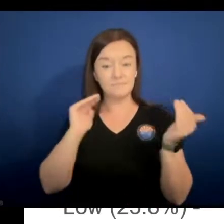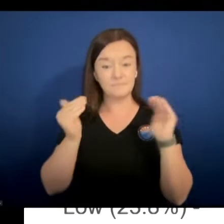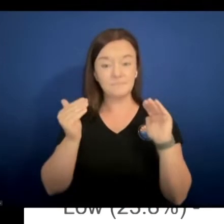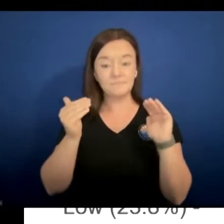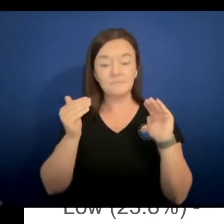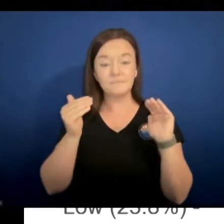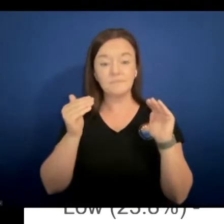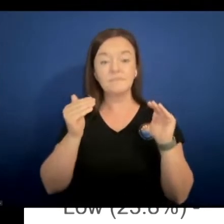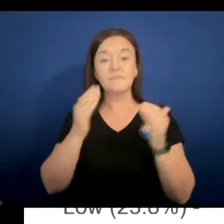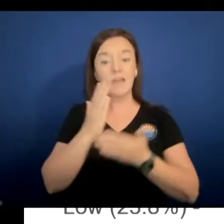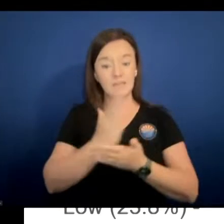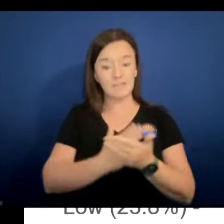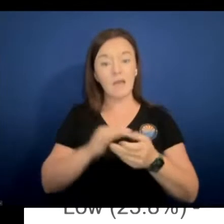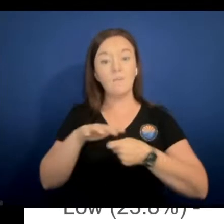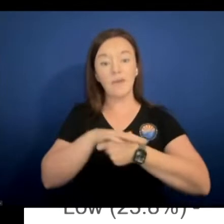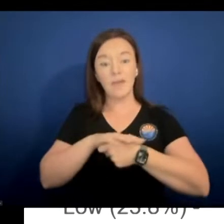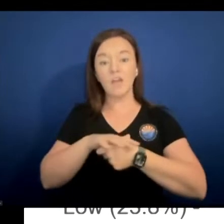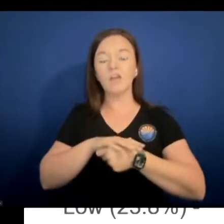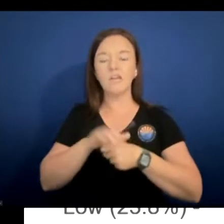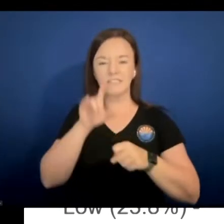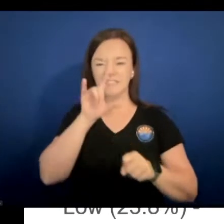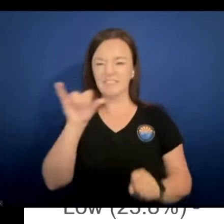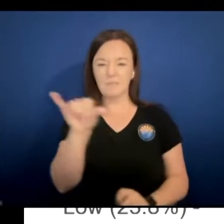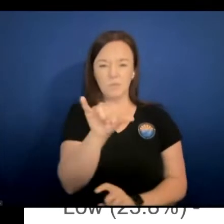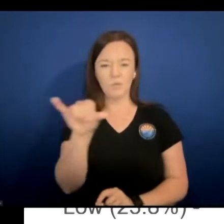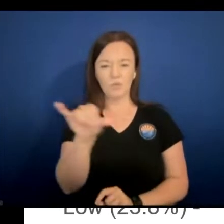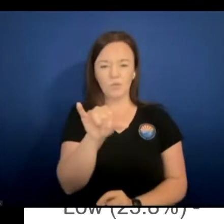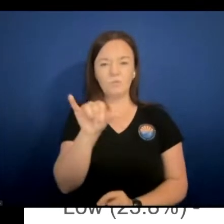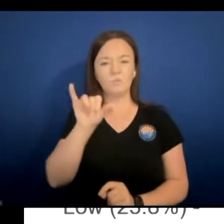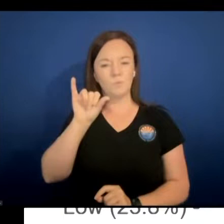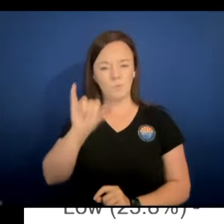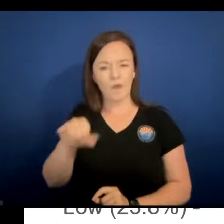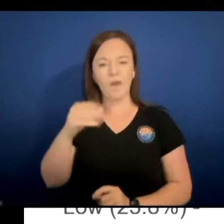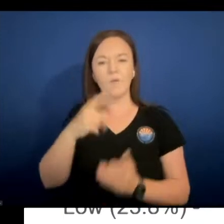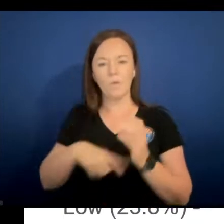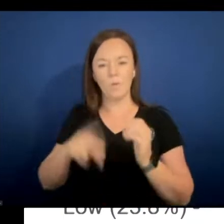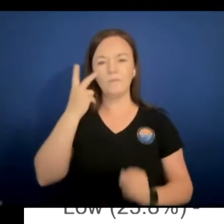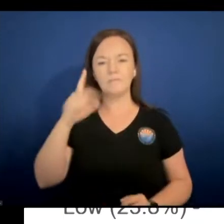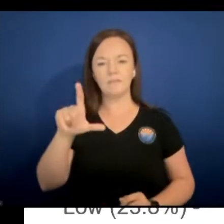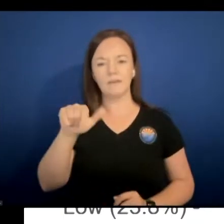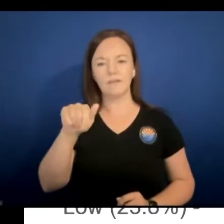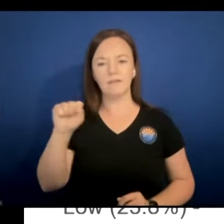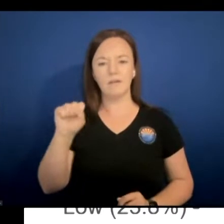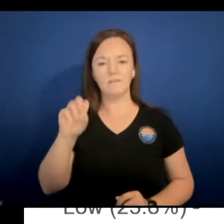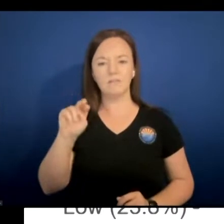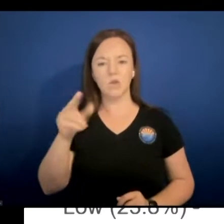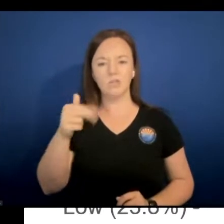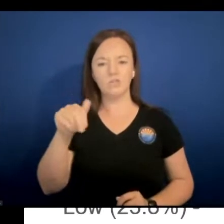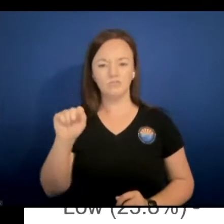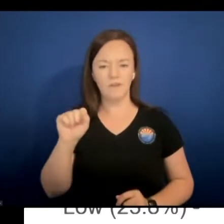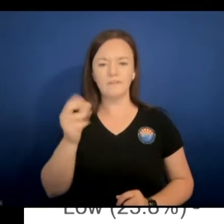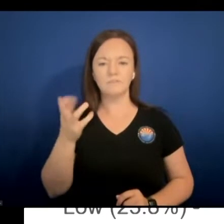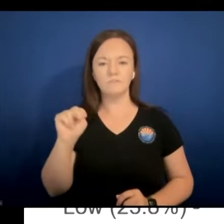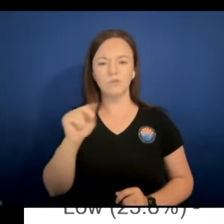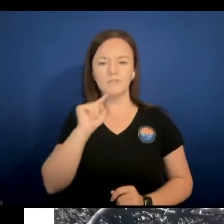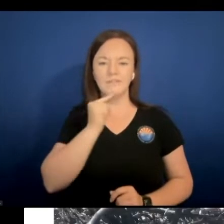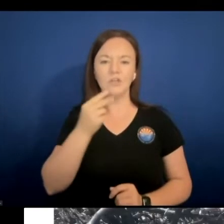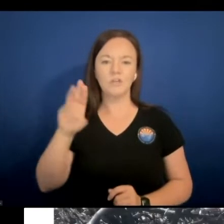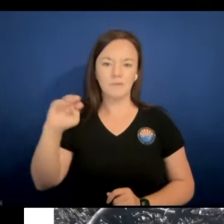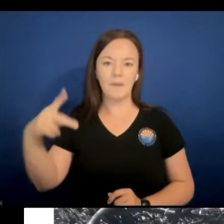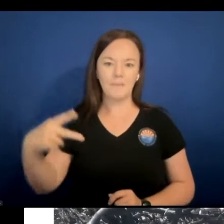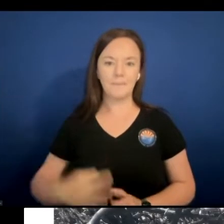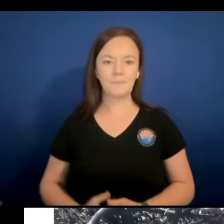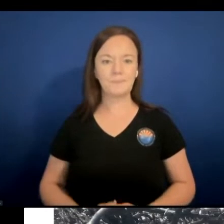some areas look very similar to what we see here in the Las Conchas burn severity maps for Cochiti Canyon.